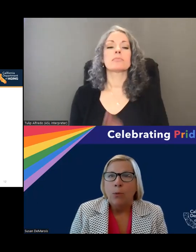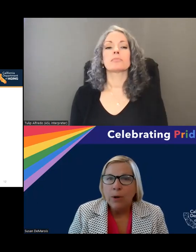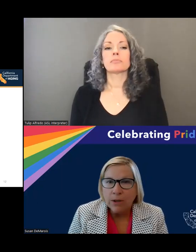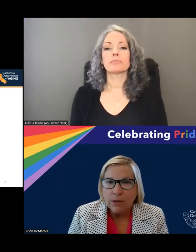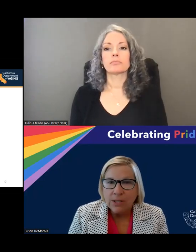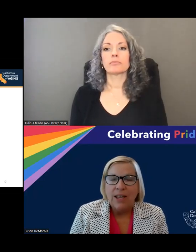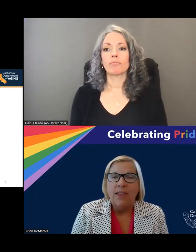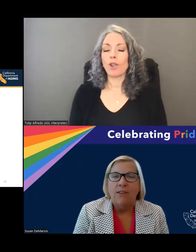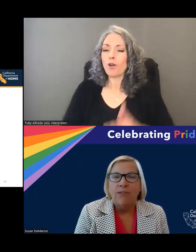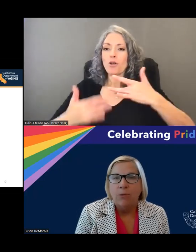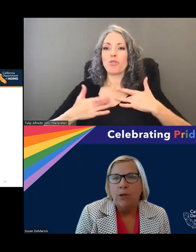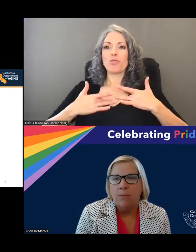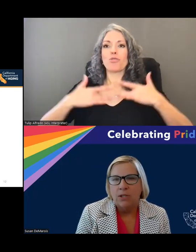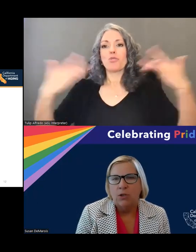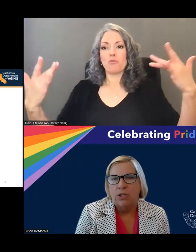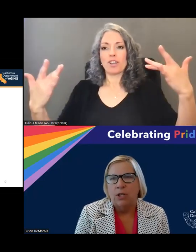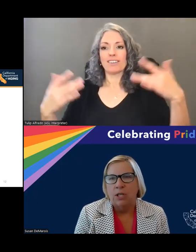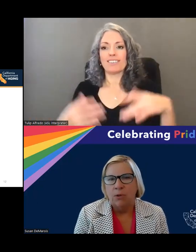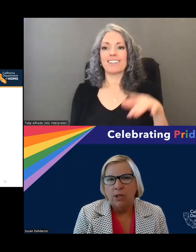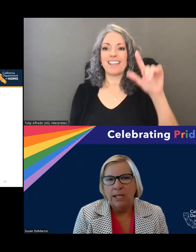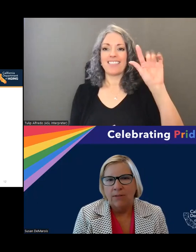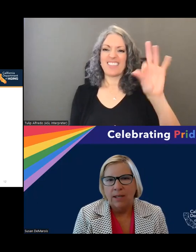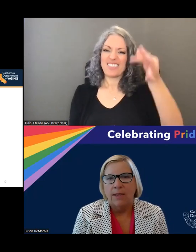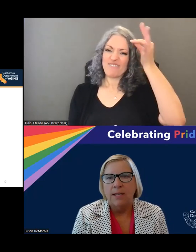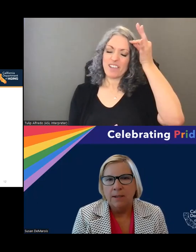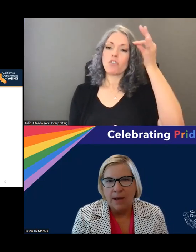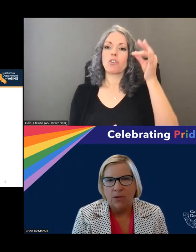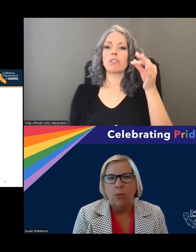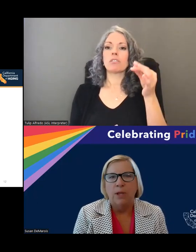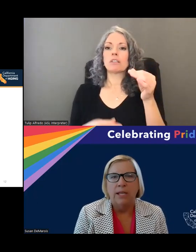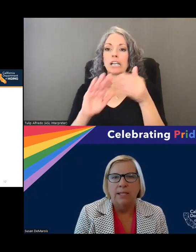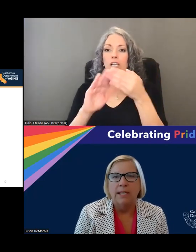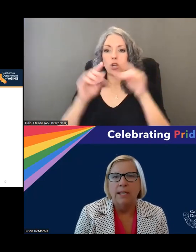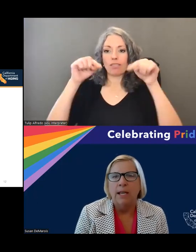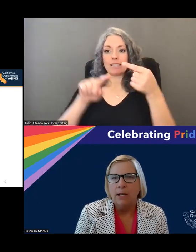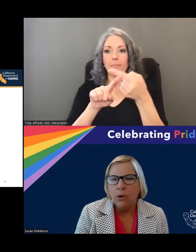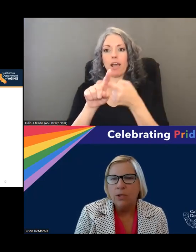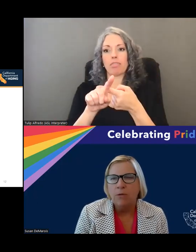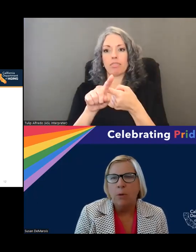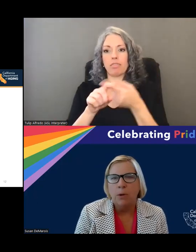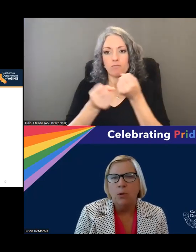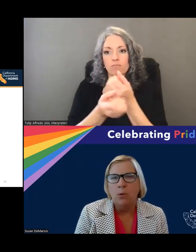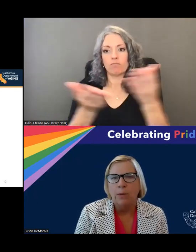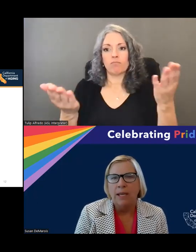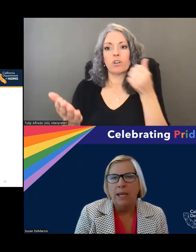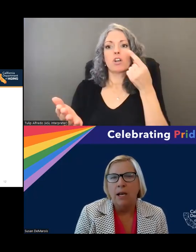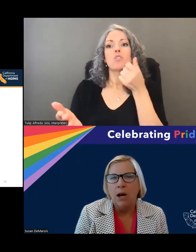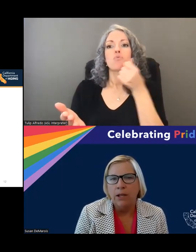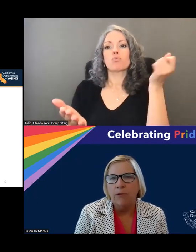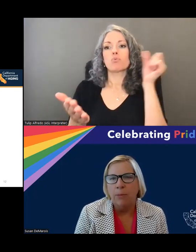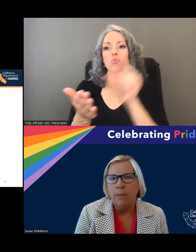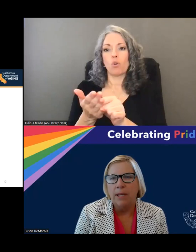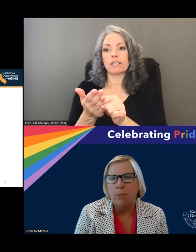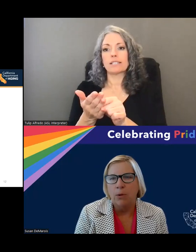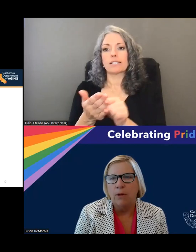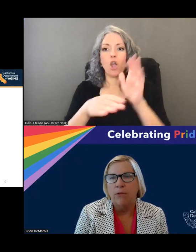We're thrilled that the Federal Administration on Community Living this month released a notice of proposed rulemaking